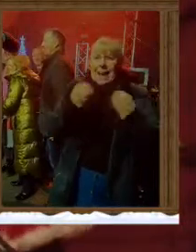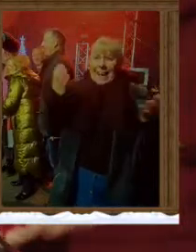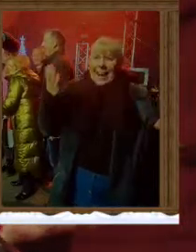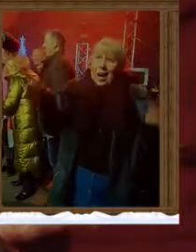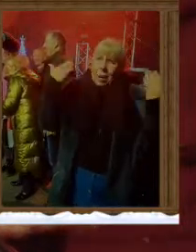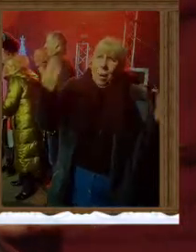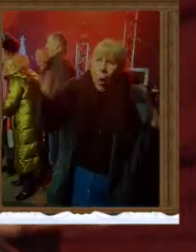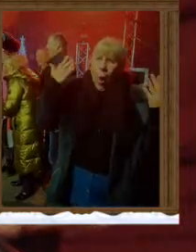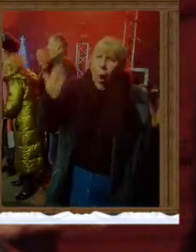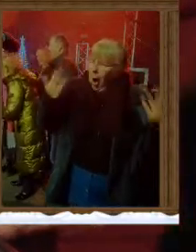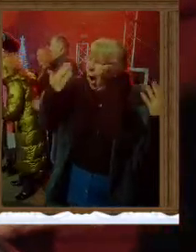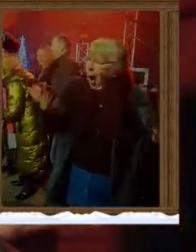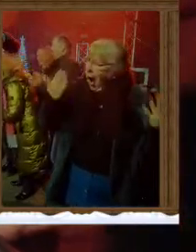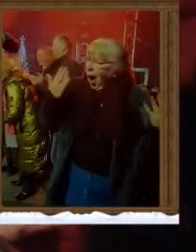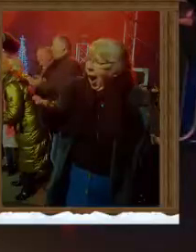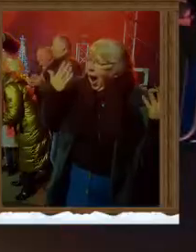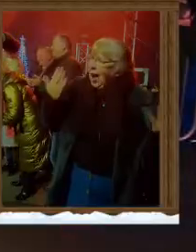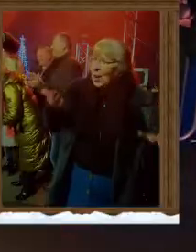Ballyclare!